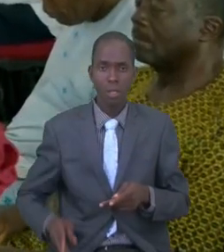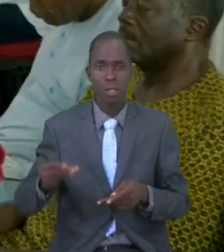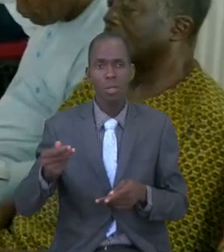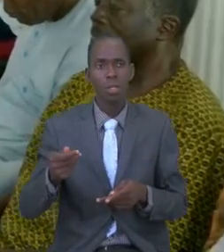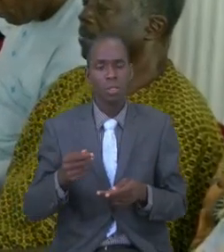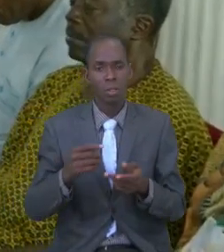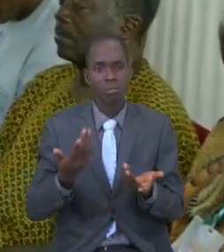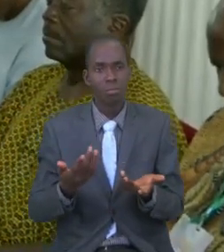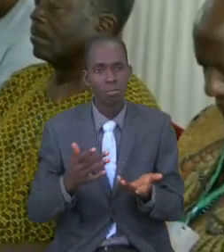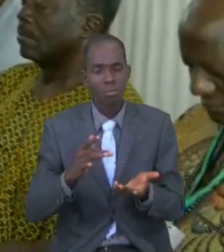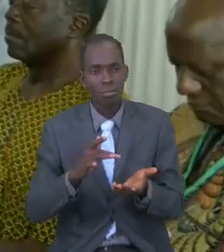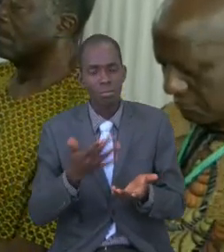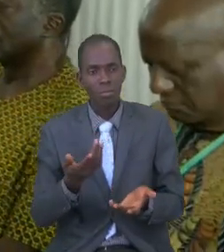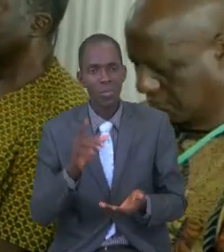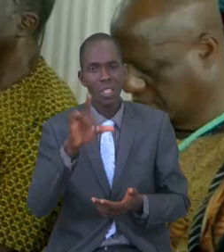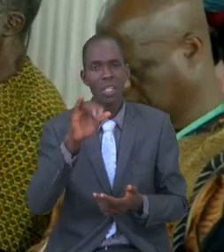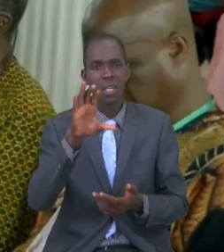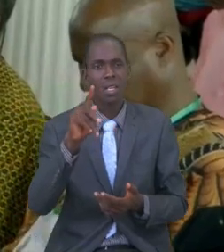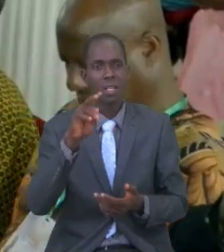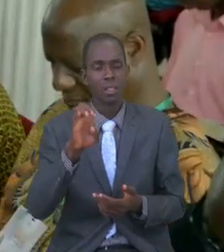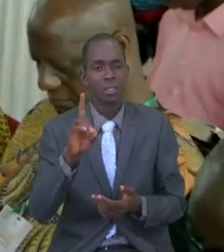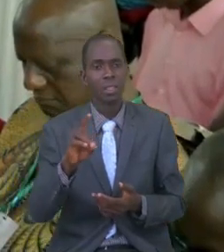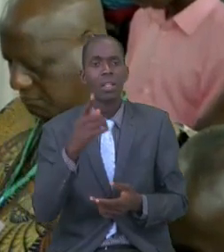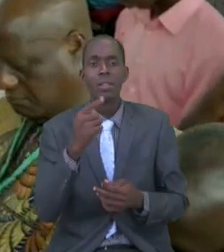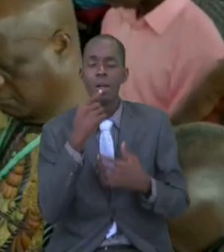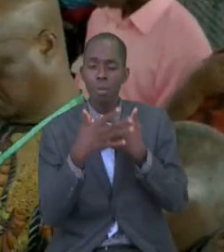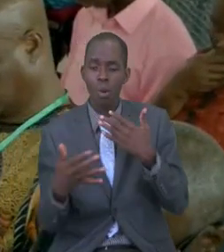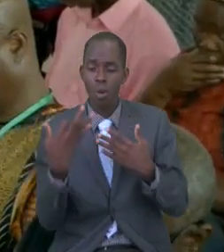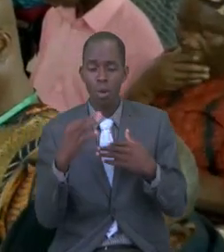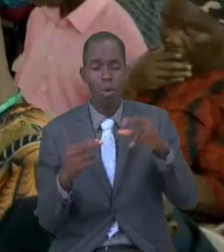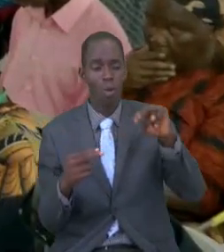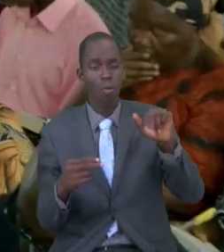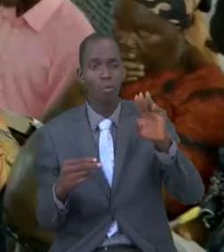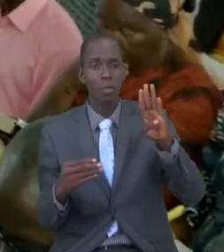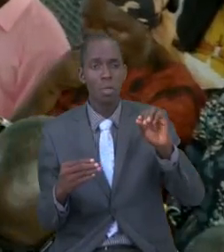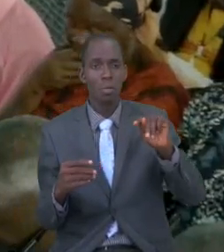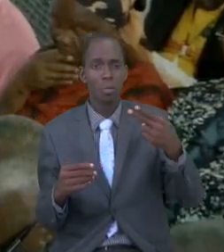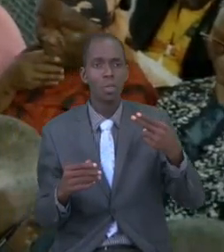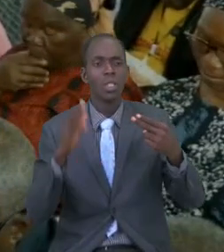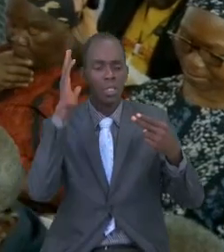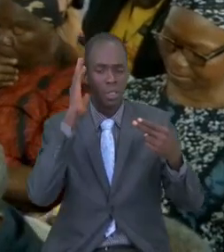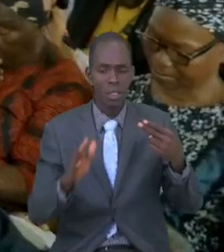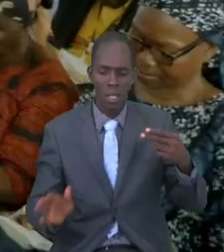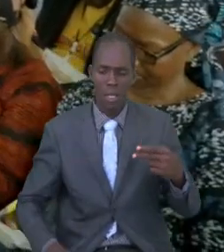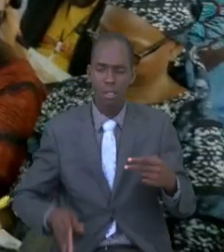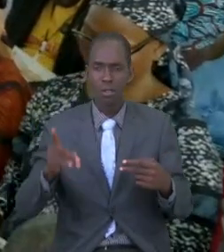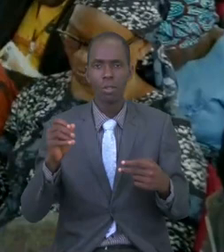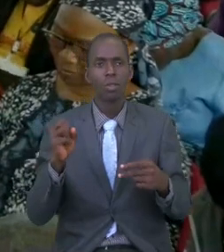the blood of Naboth, shall dogs lick thy